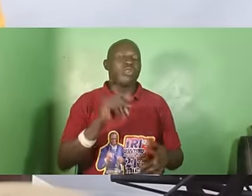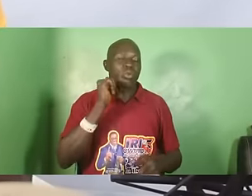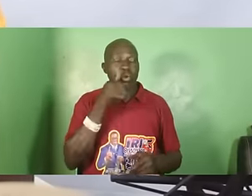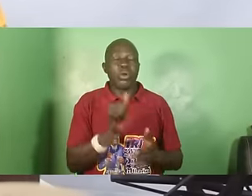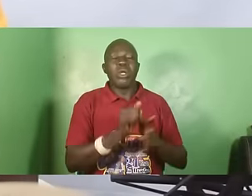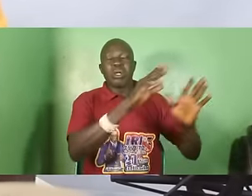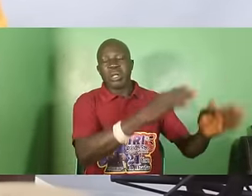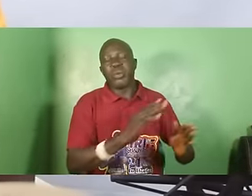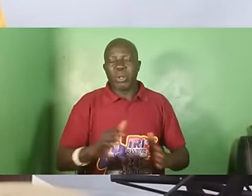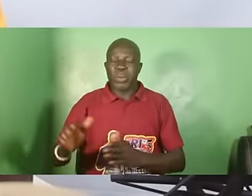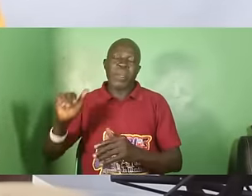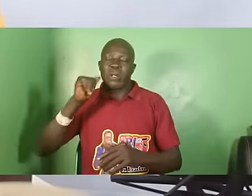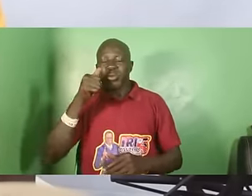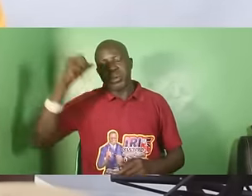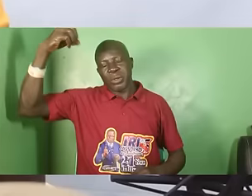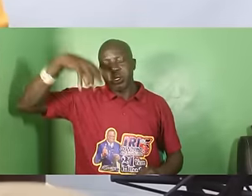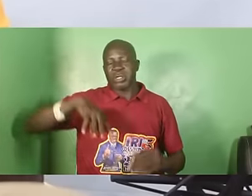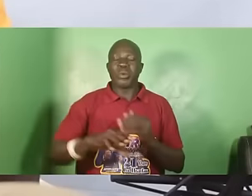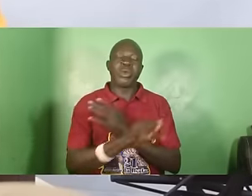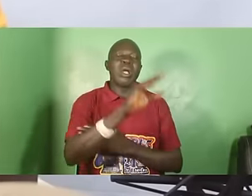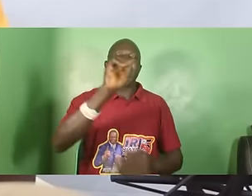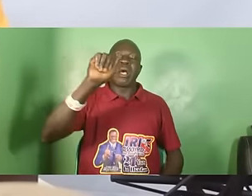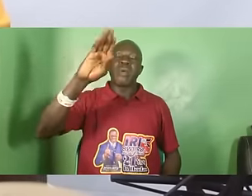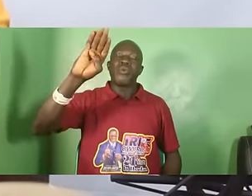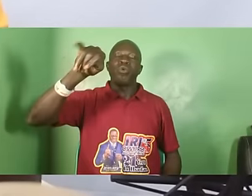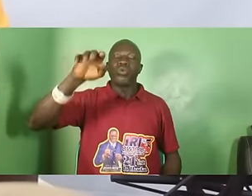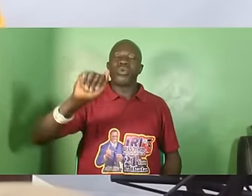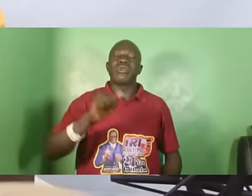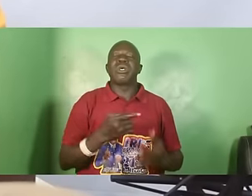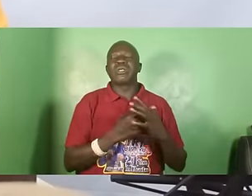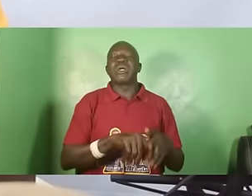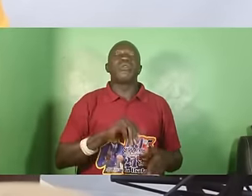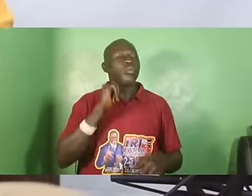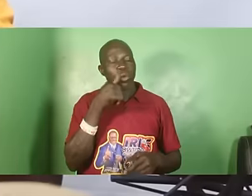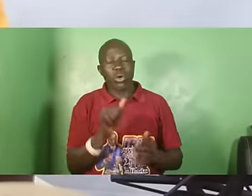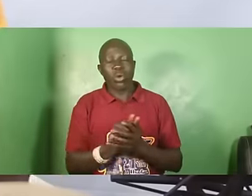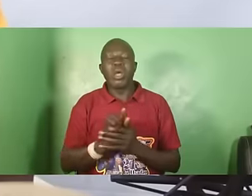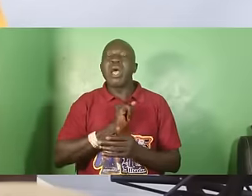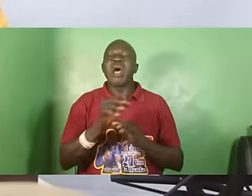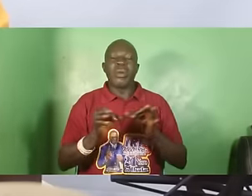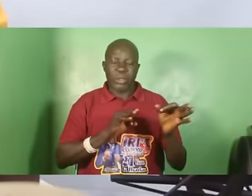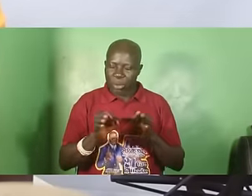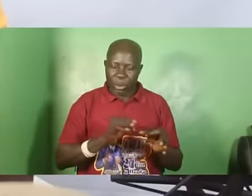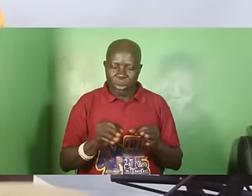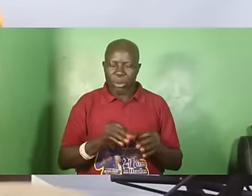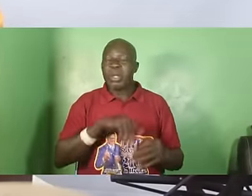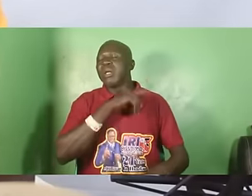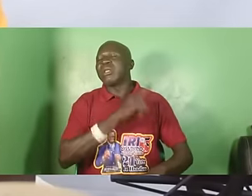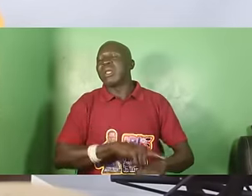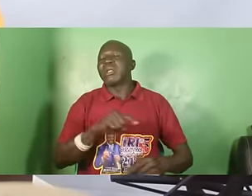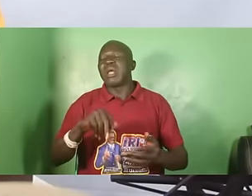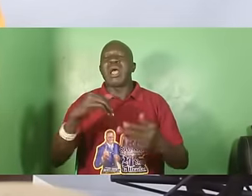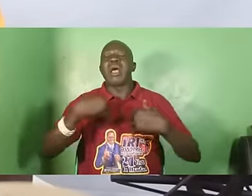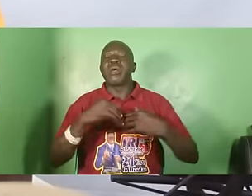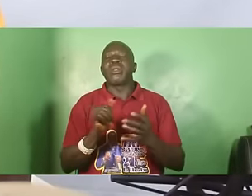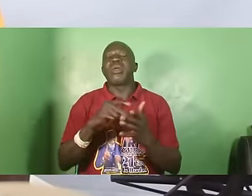And get ready. Get prepared. You are not alone. Abuja, Abuja. One of my brethren, they will come as a mass salary. I was praying. Oh, to my program.